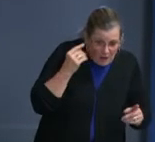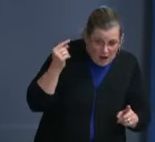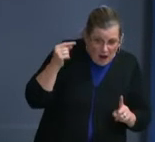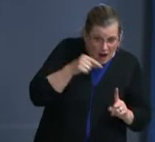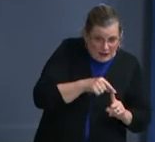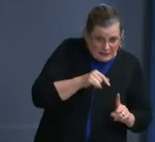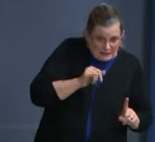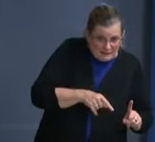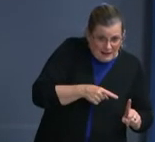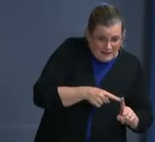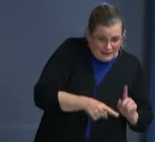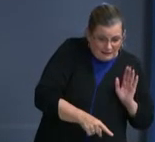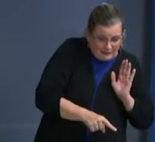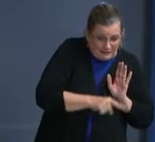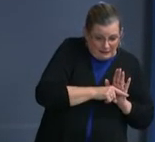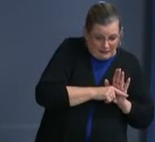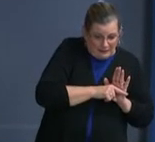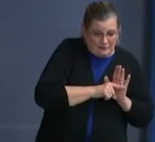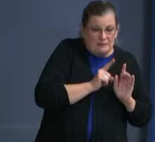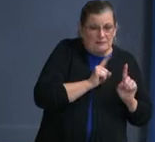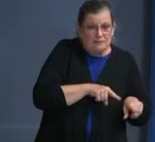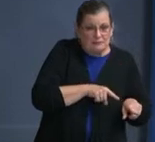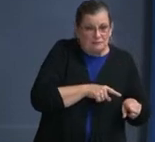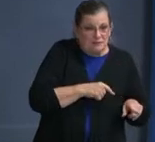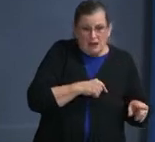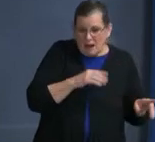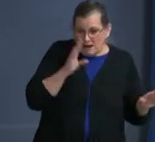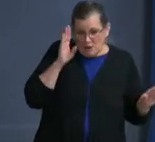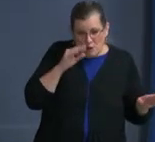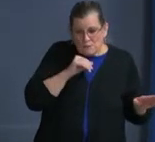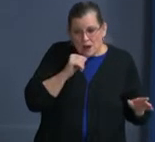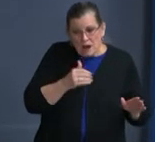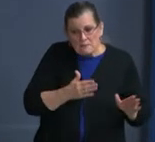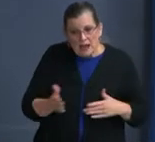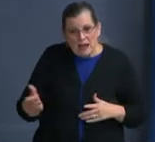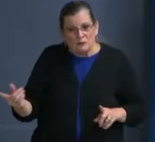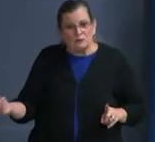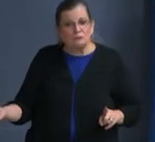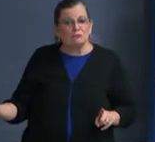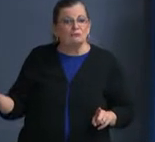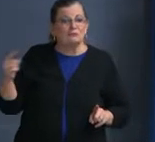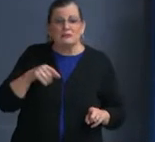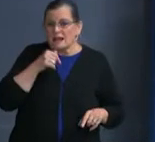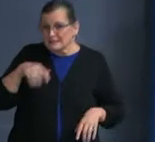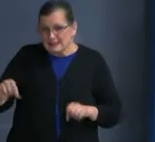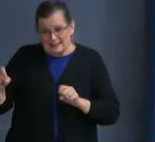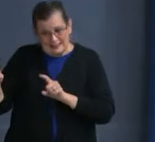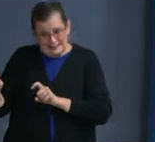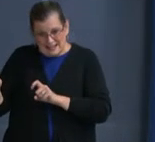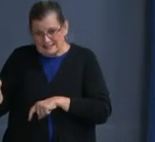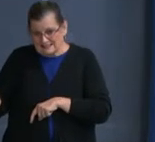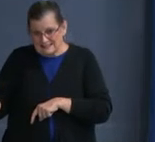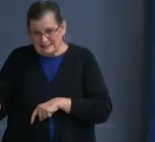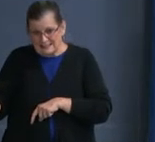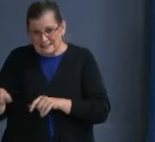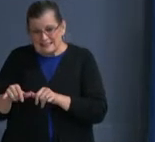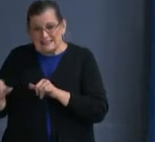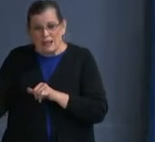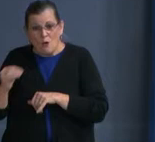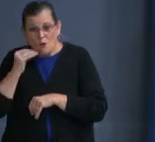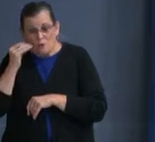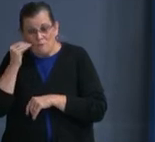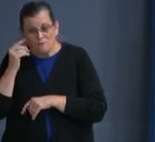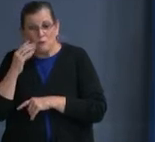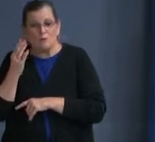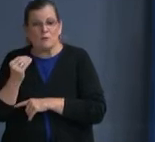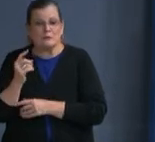get a negative test result. If they're not going to plan to do that testing regime, they should stay home for 14